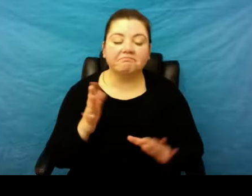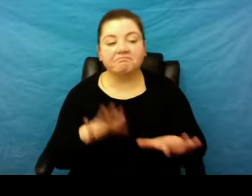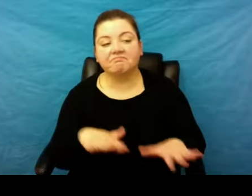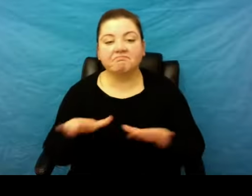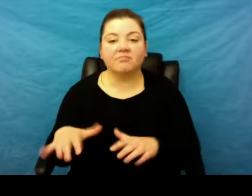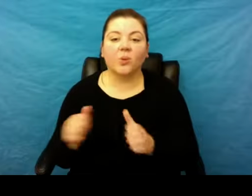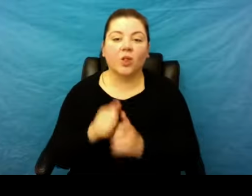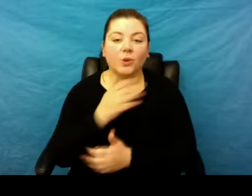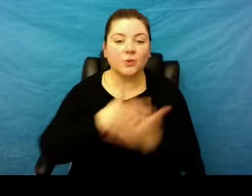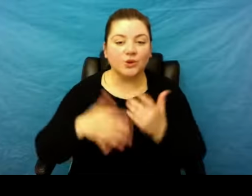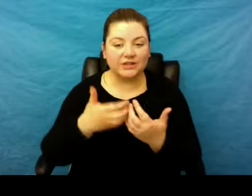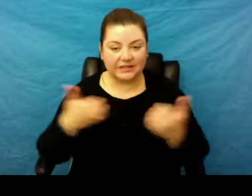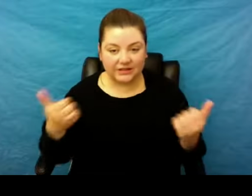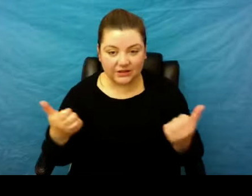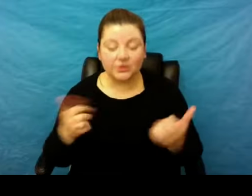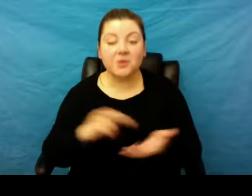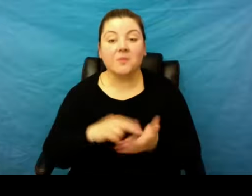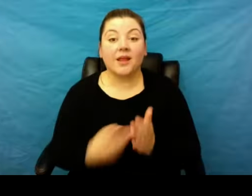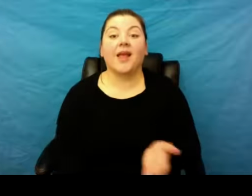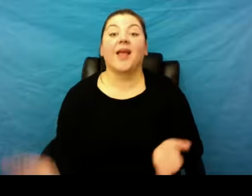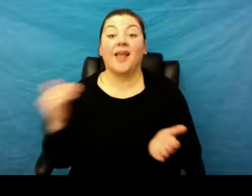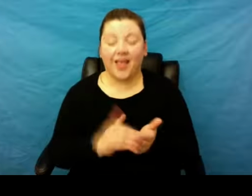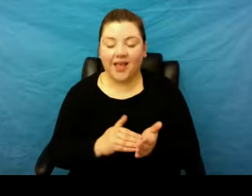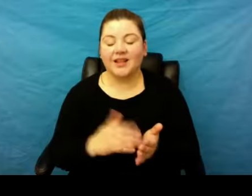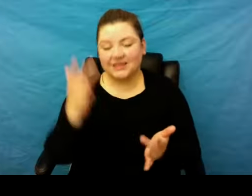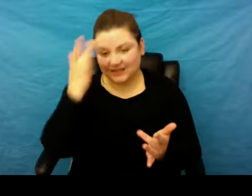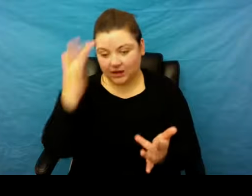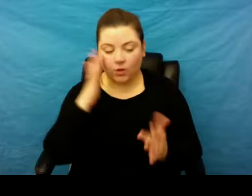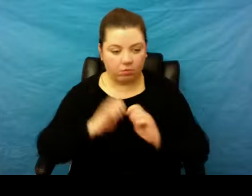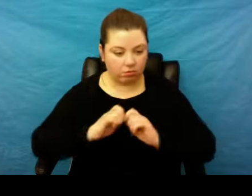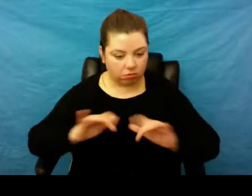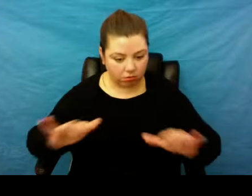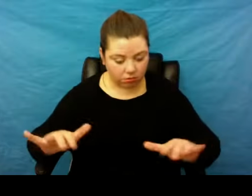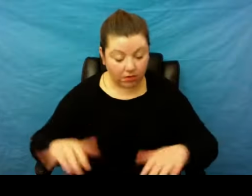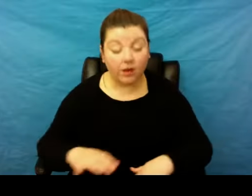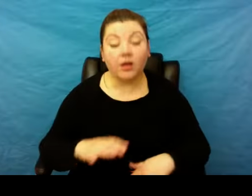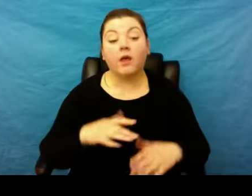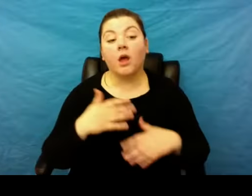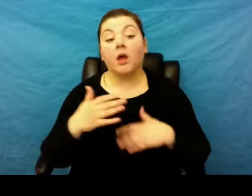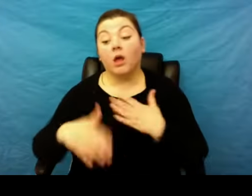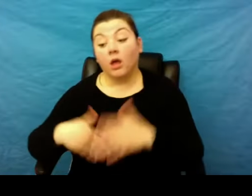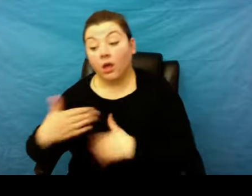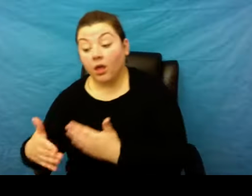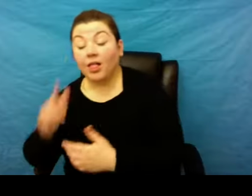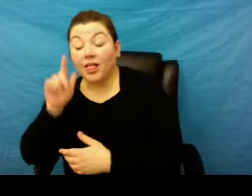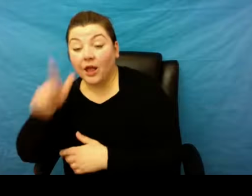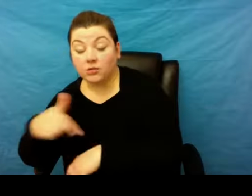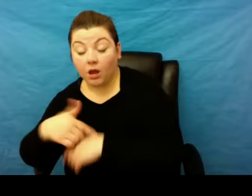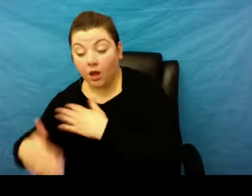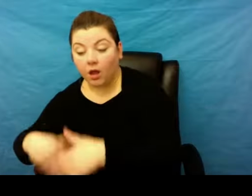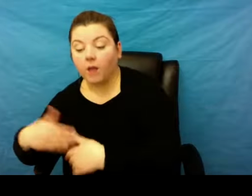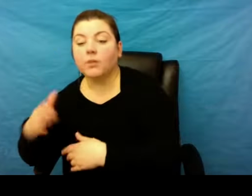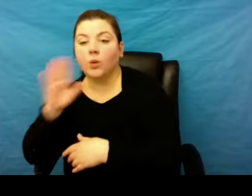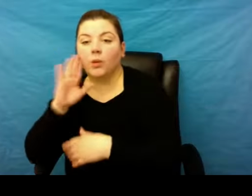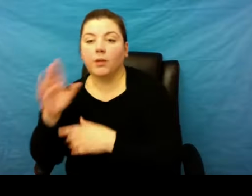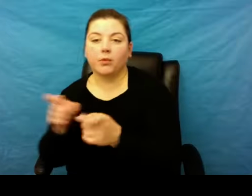then after the second small spike, it usually comes under control in the population. And so I think social distancing is something that